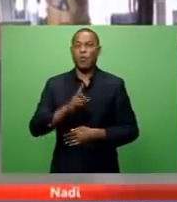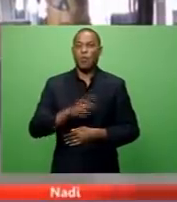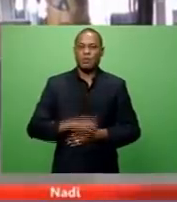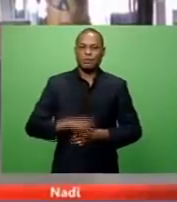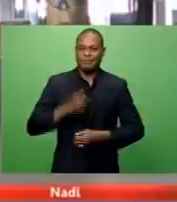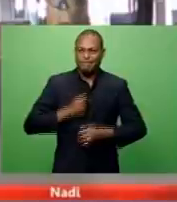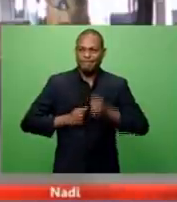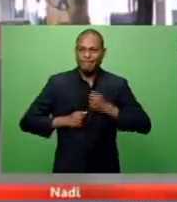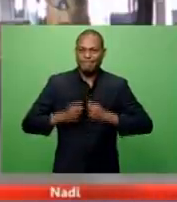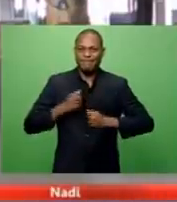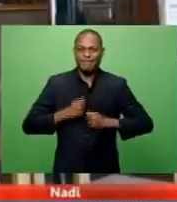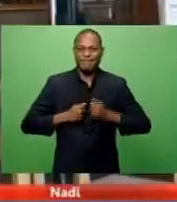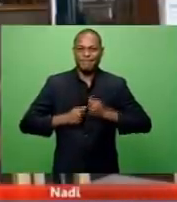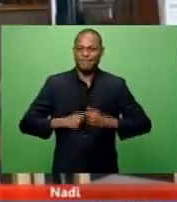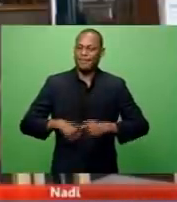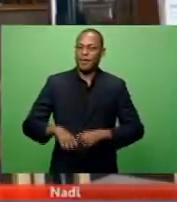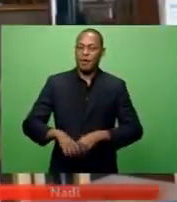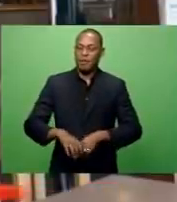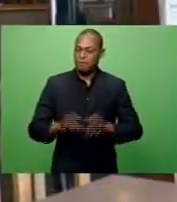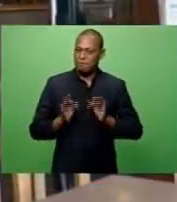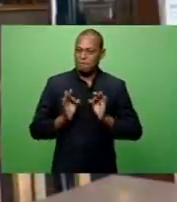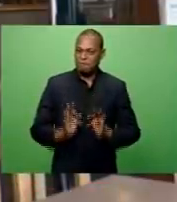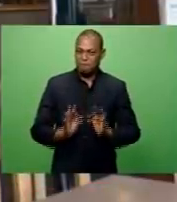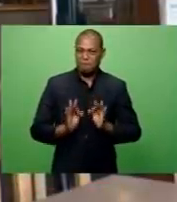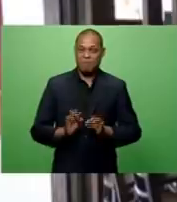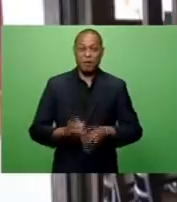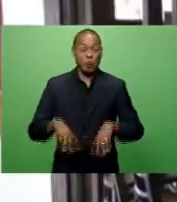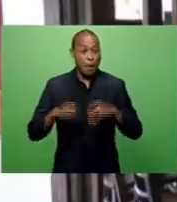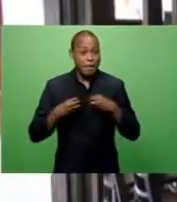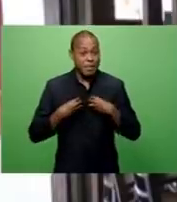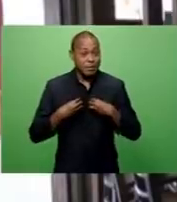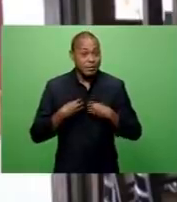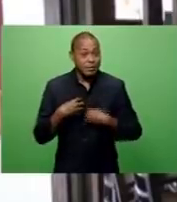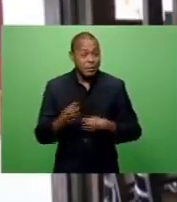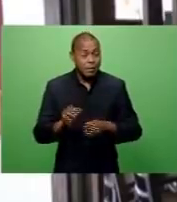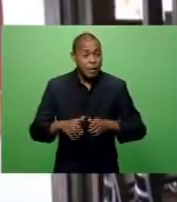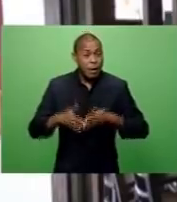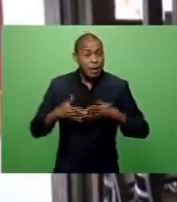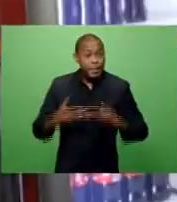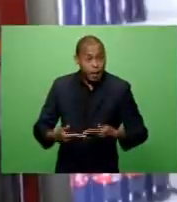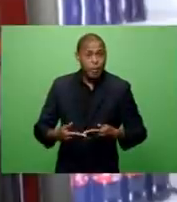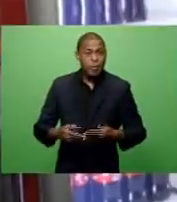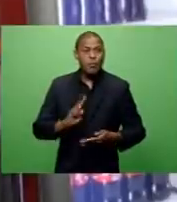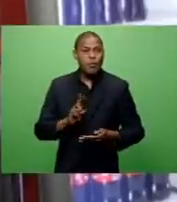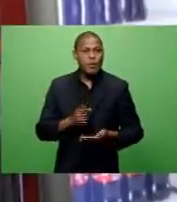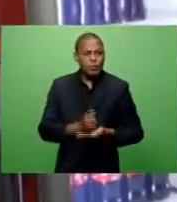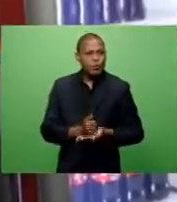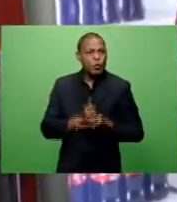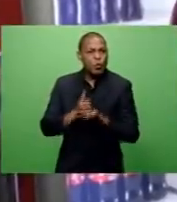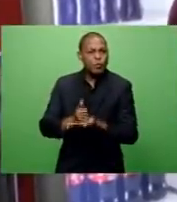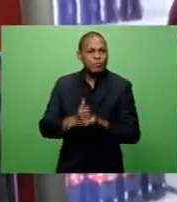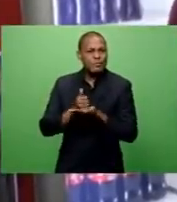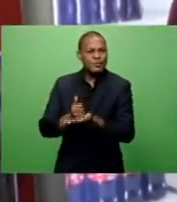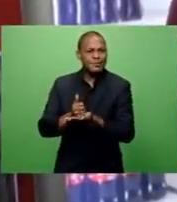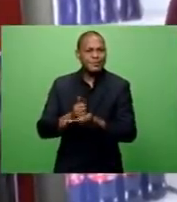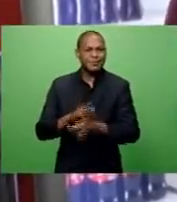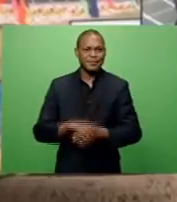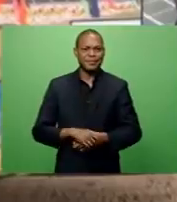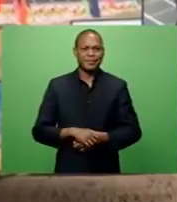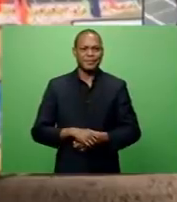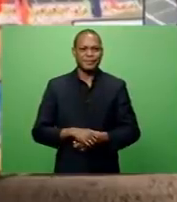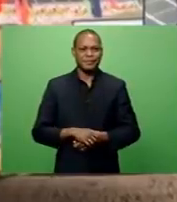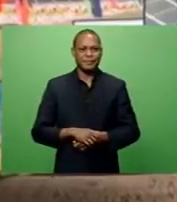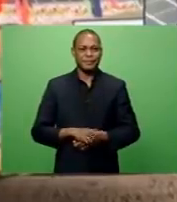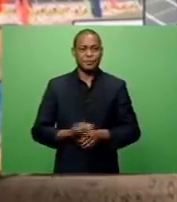fittest, but these businesses that remain in operation continue to be assisted amid the pandemic. Right now, many of